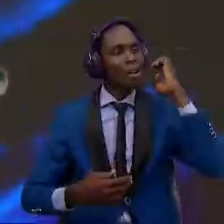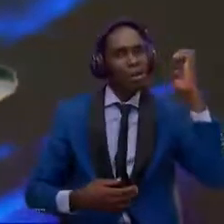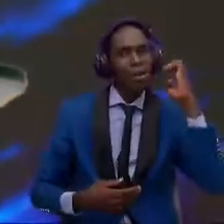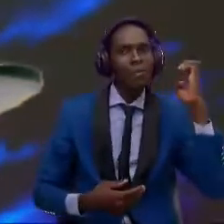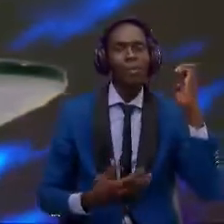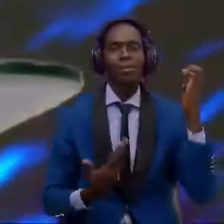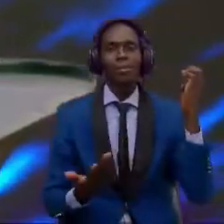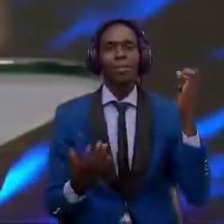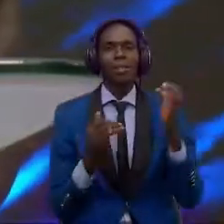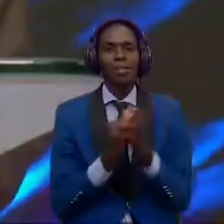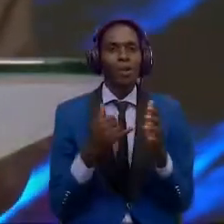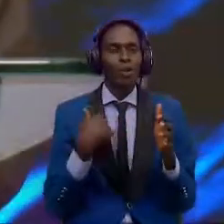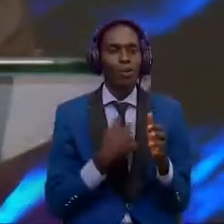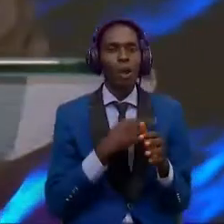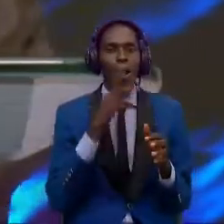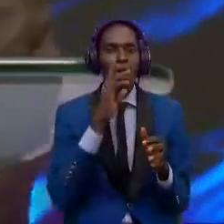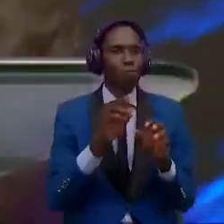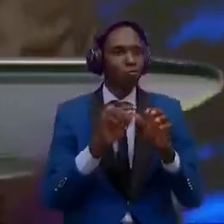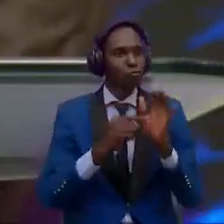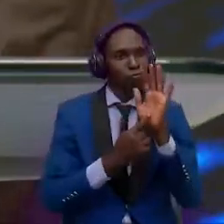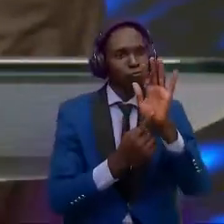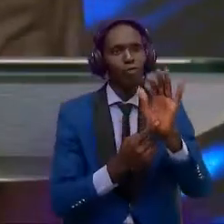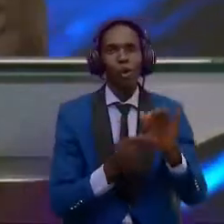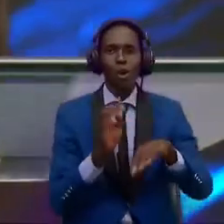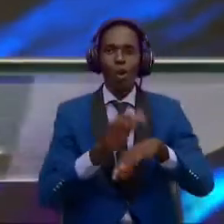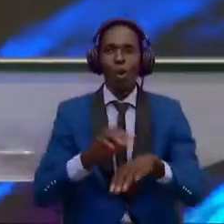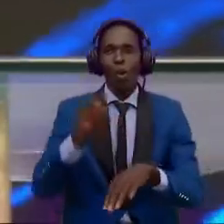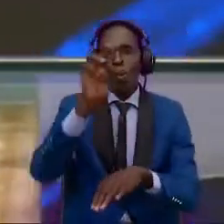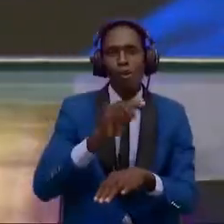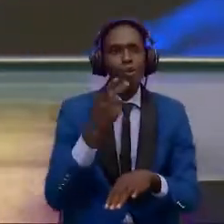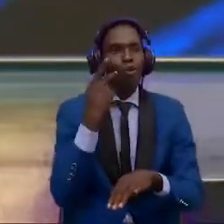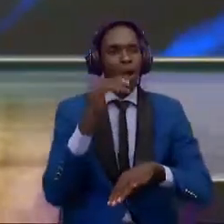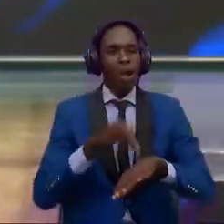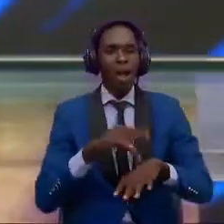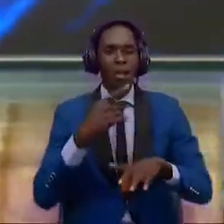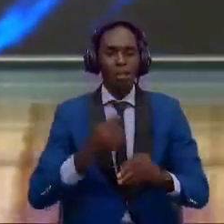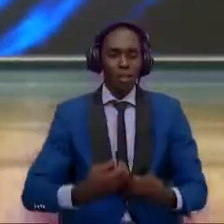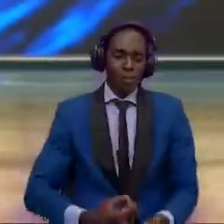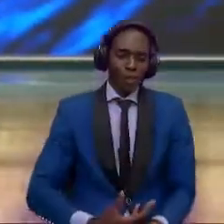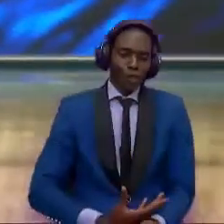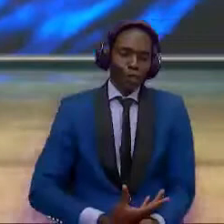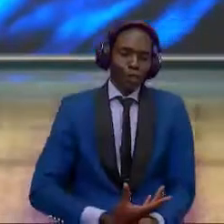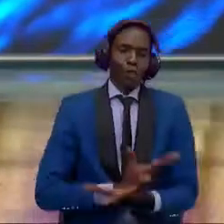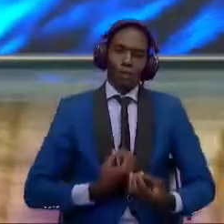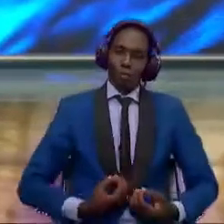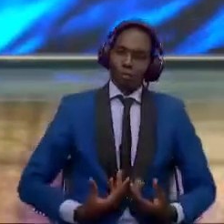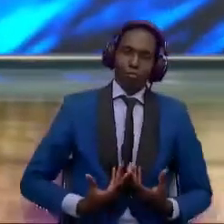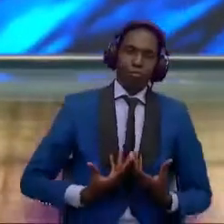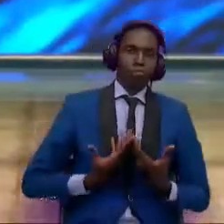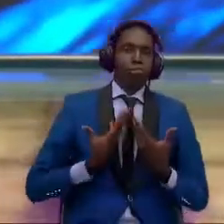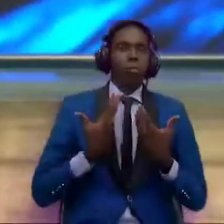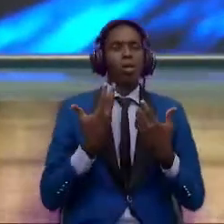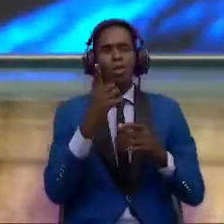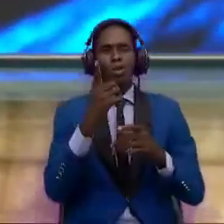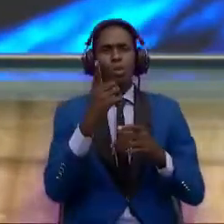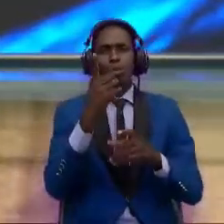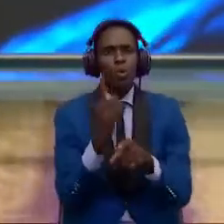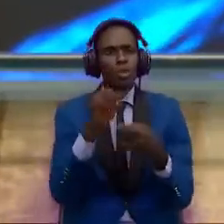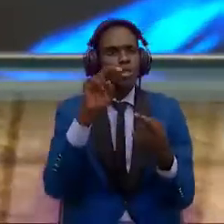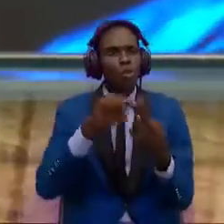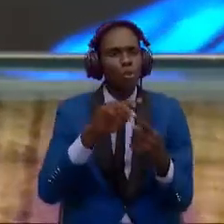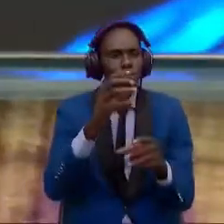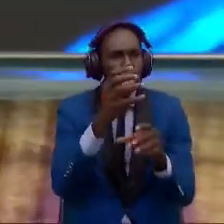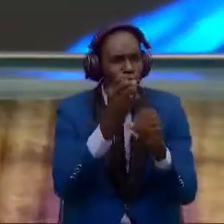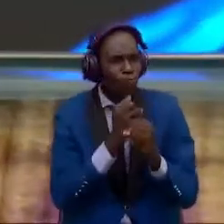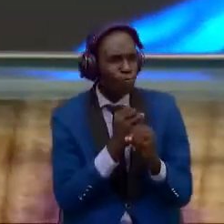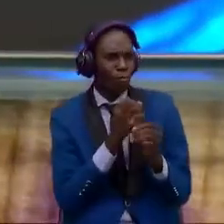we're now showing on Monday. And look at the encouragement and the inspiration. And it's just for you to take that and send it to